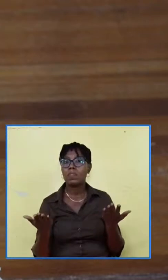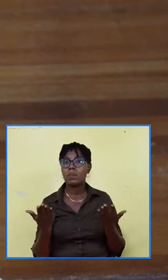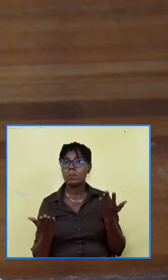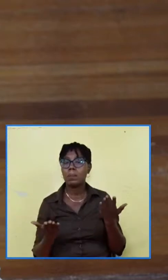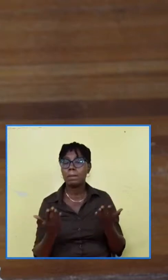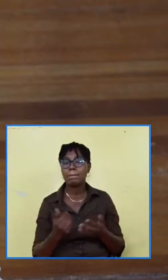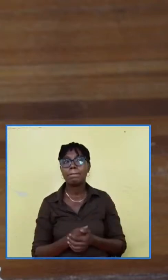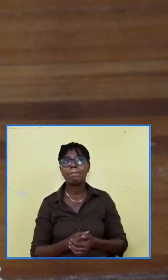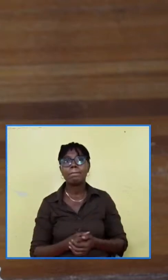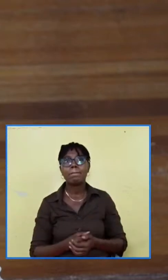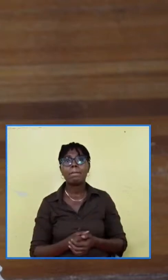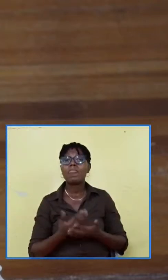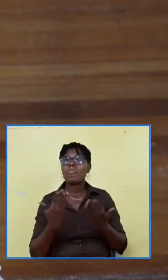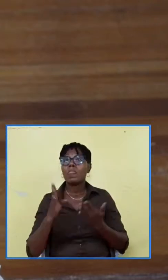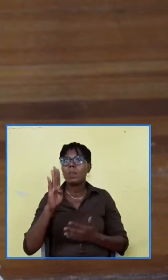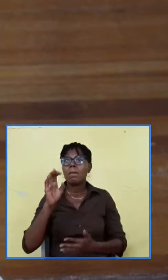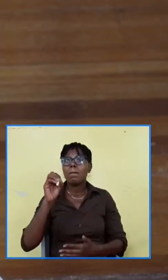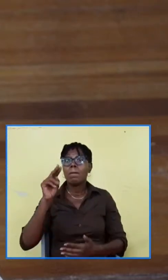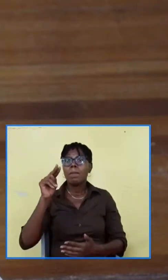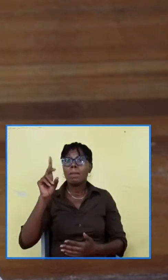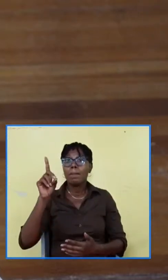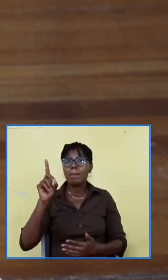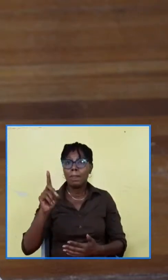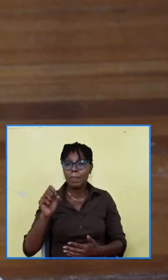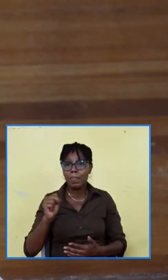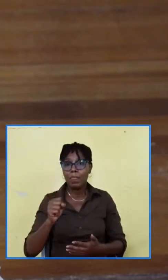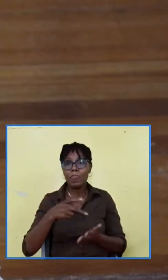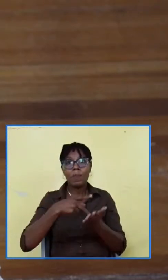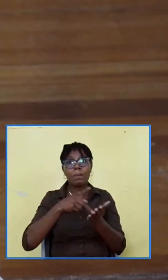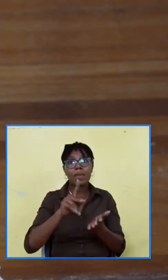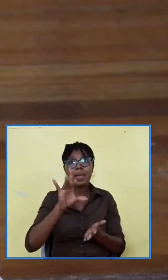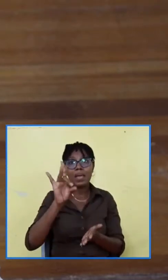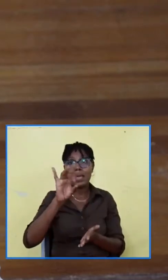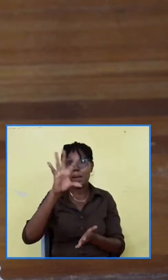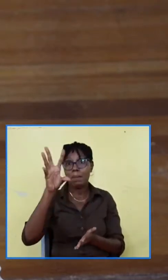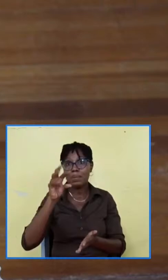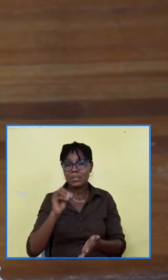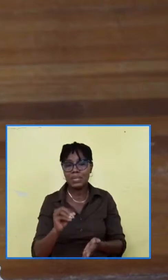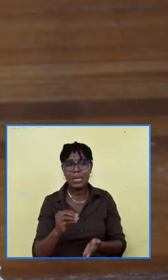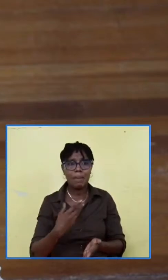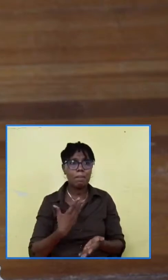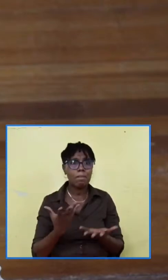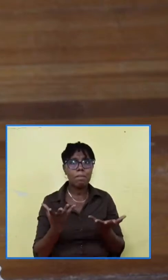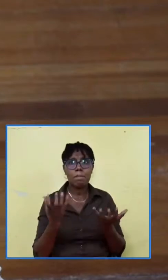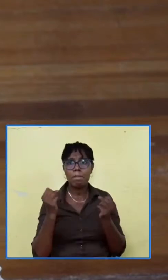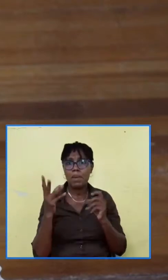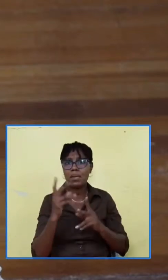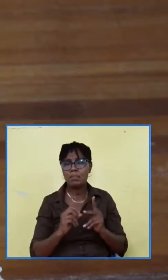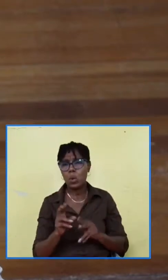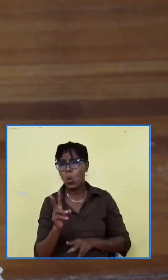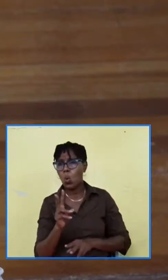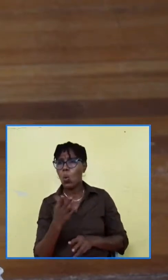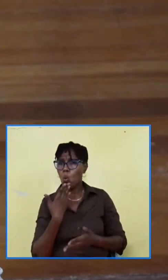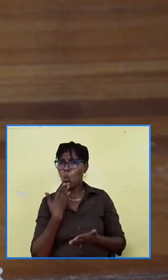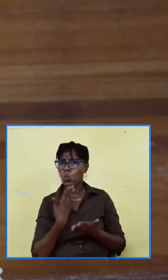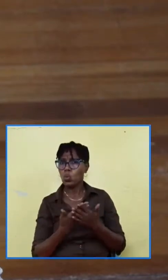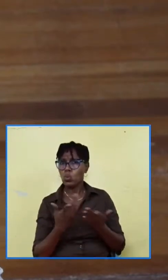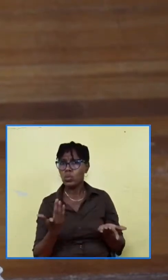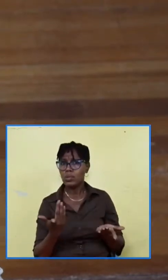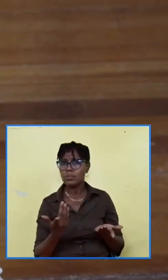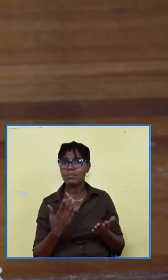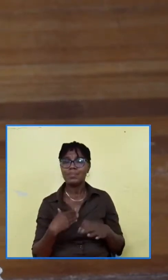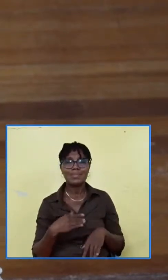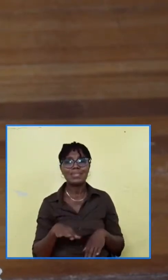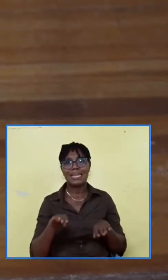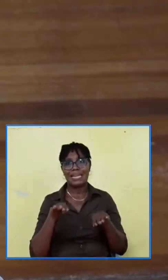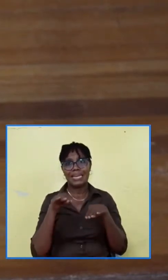potentially, because those bonds pay 8% and they're relatively attractive, we could ask other, there's a limited market